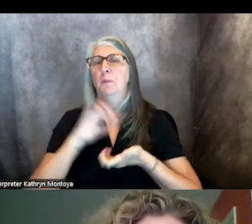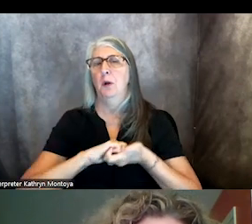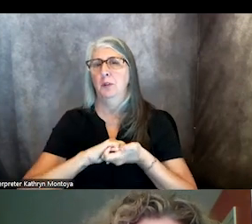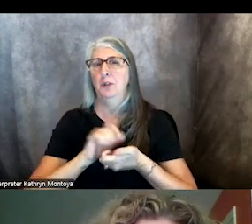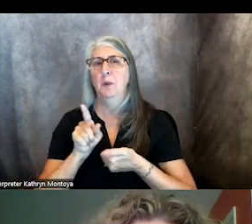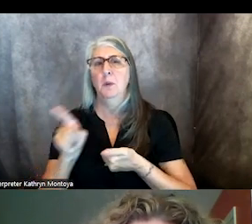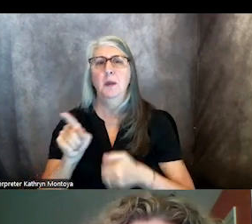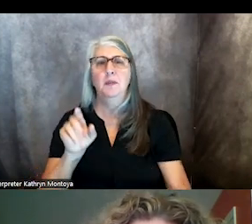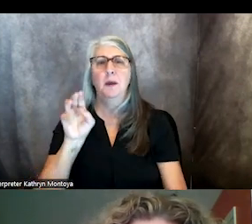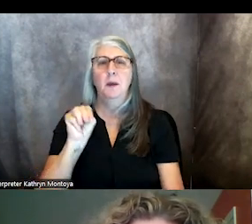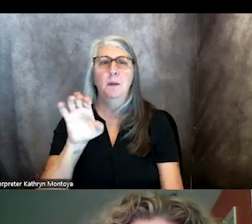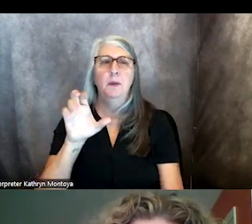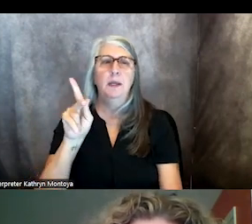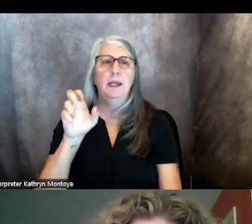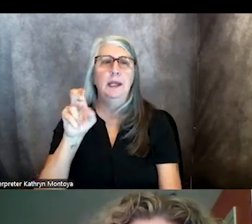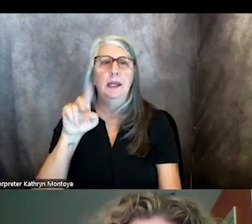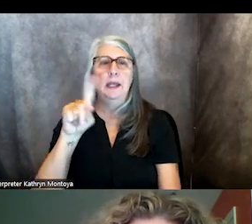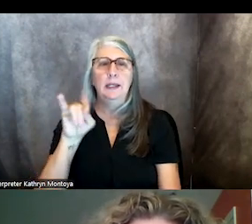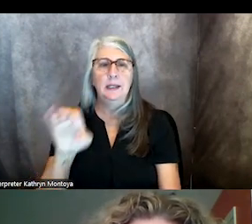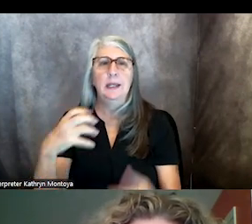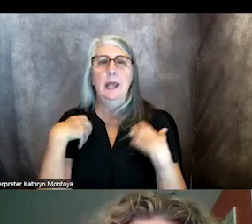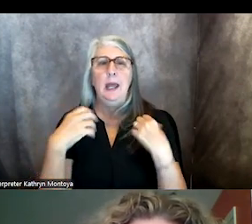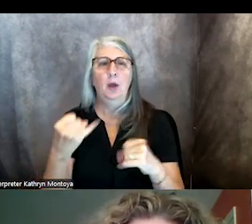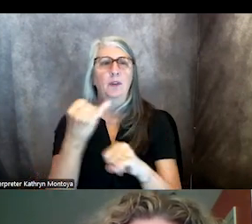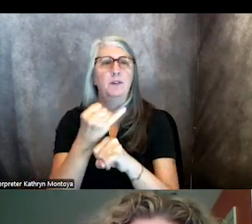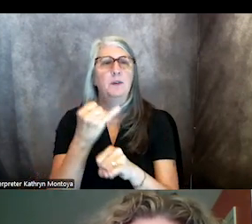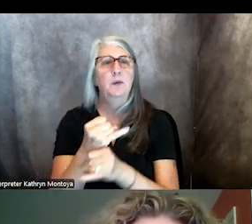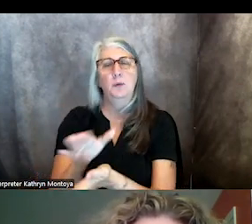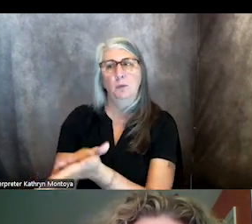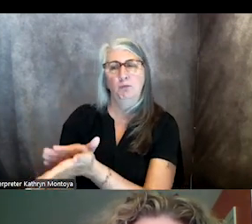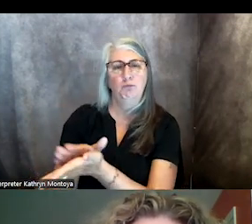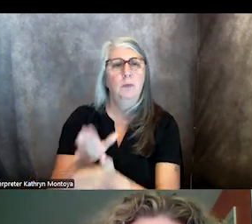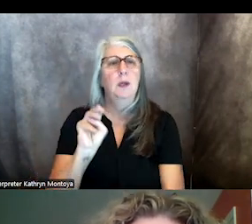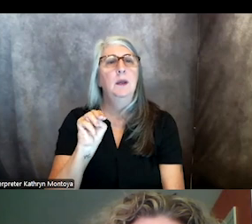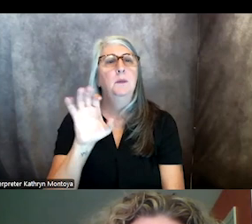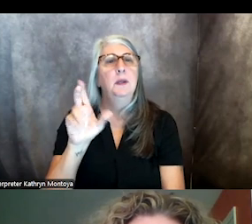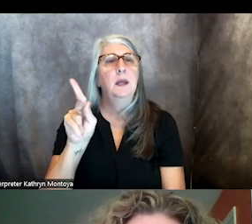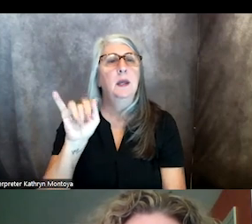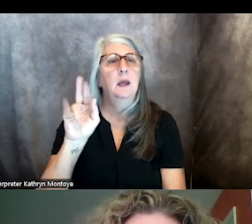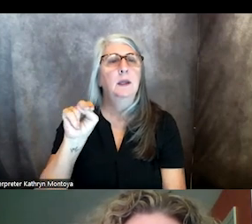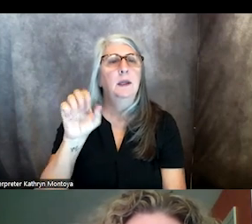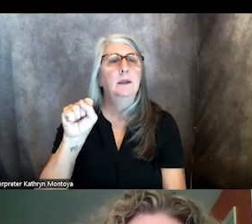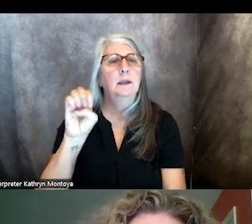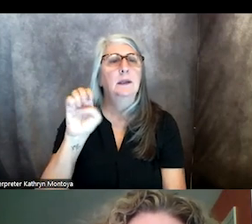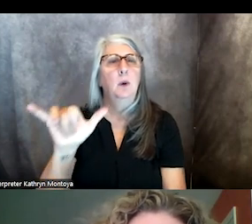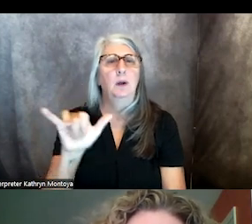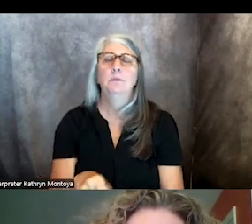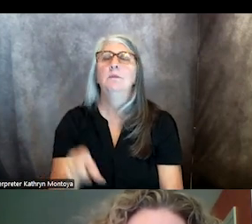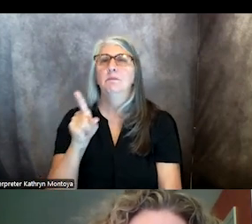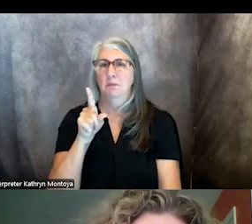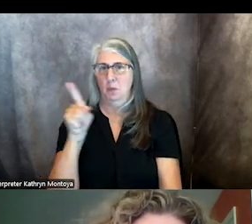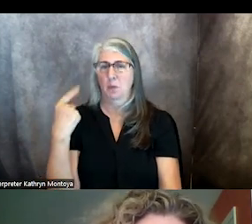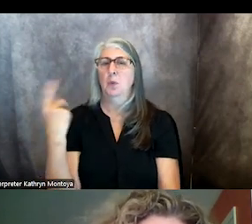the McKinsey Health Institute. We want to give a lot of credit to for doing heavy lifting around the writing and the very